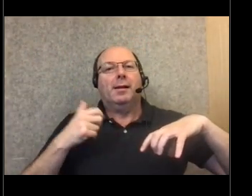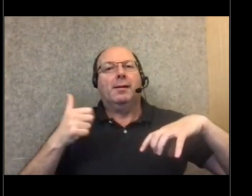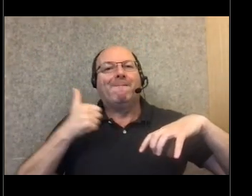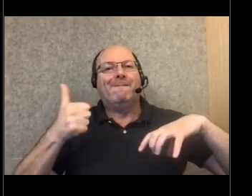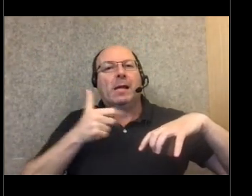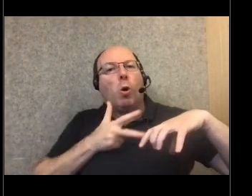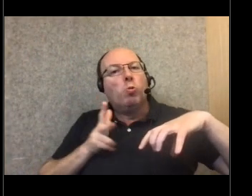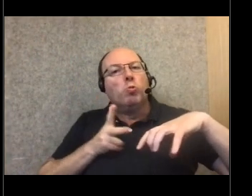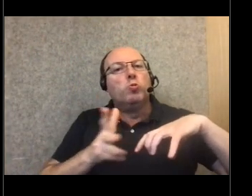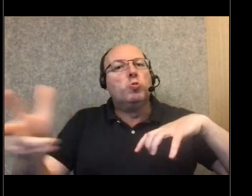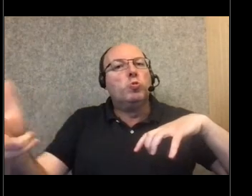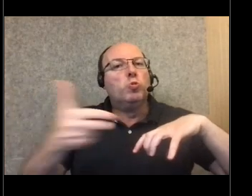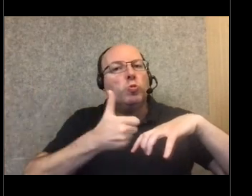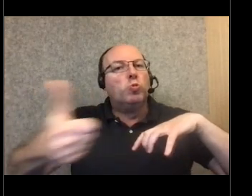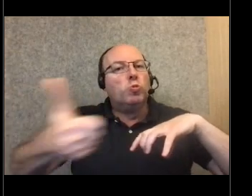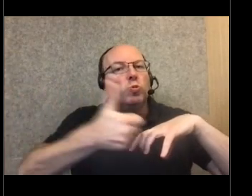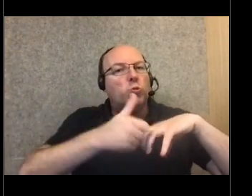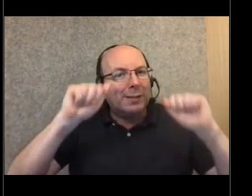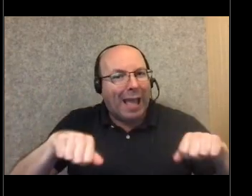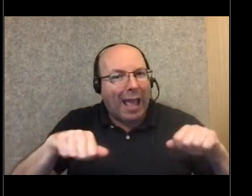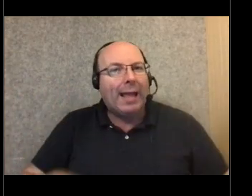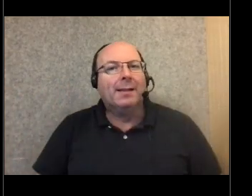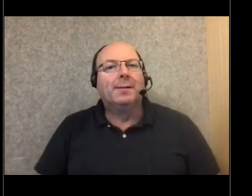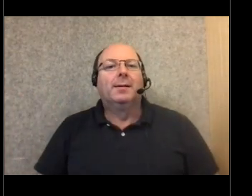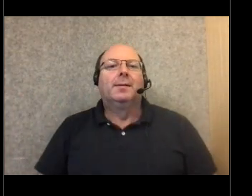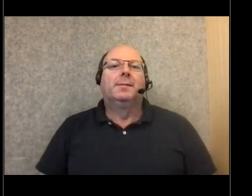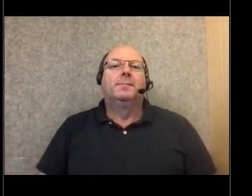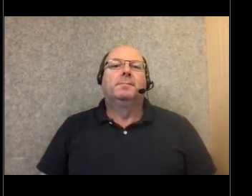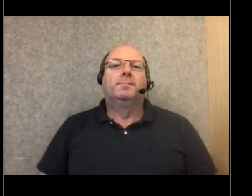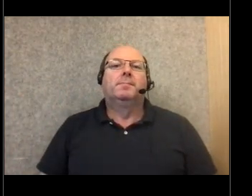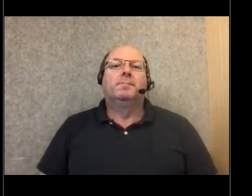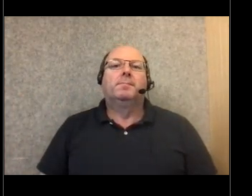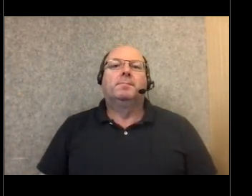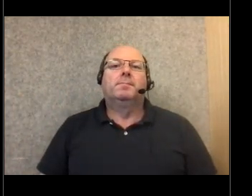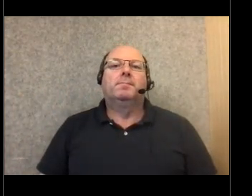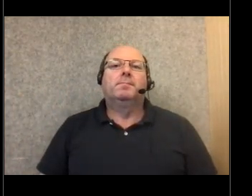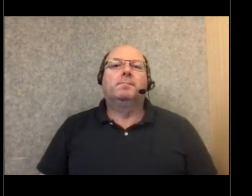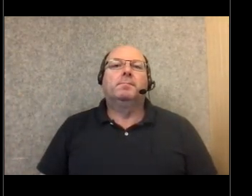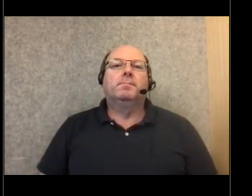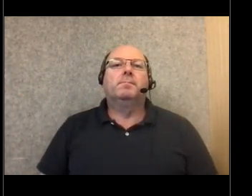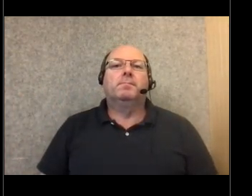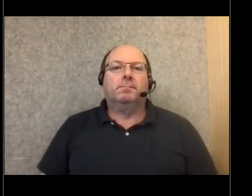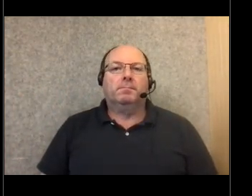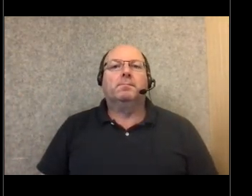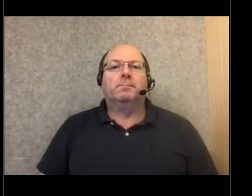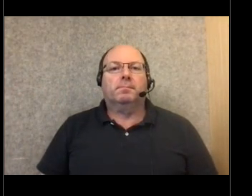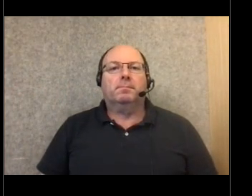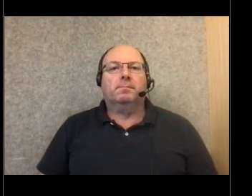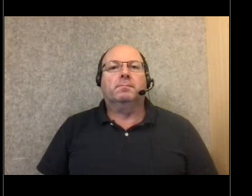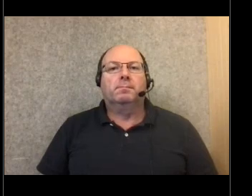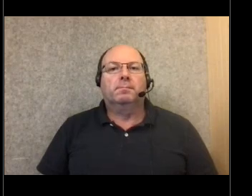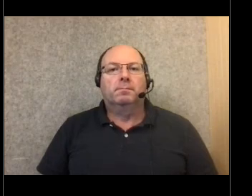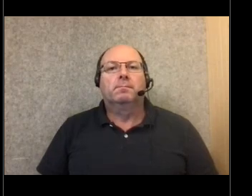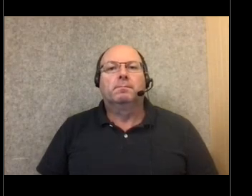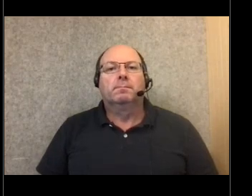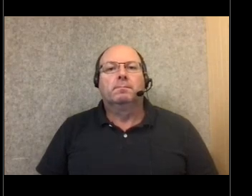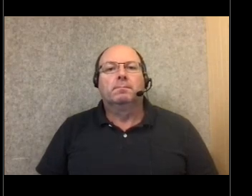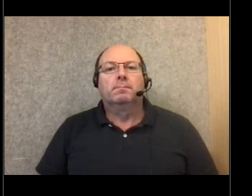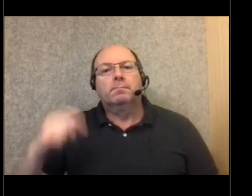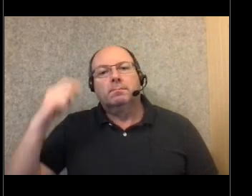For most sites, providing all required accessible pedestrian routes will likely